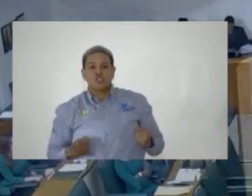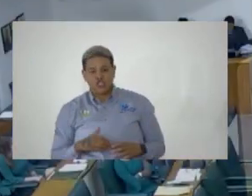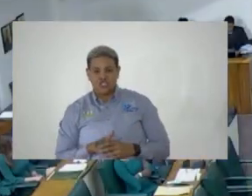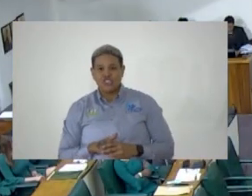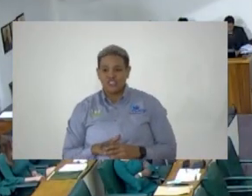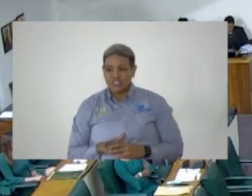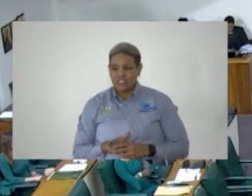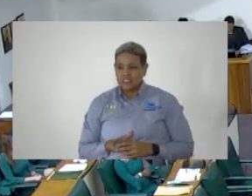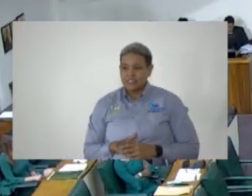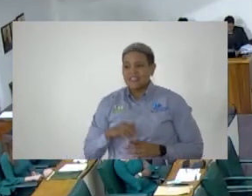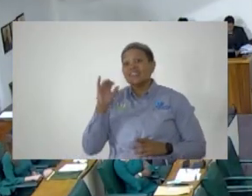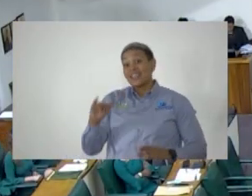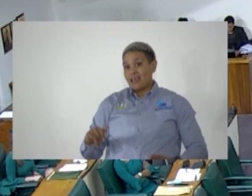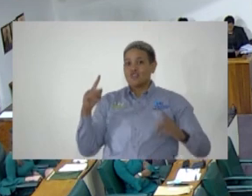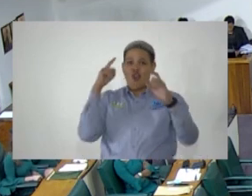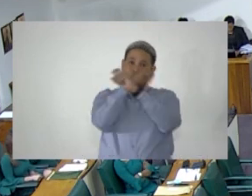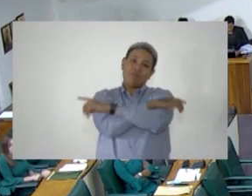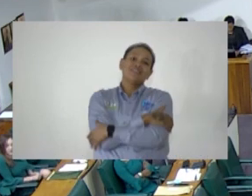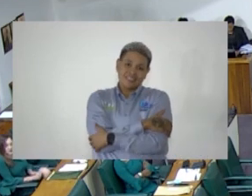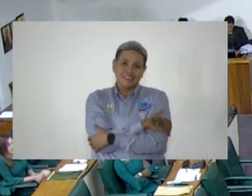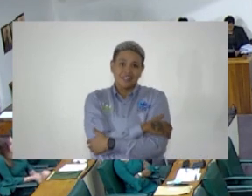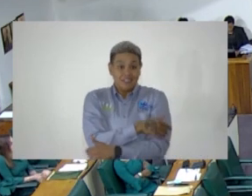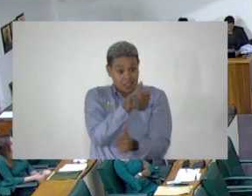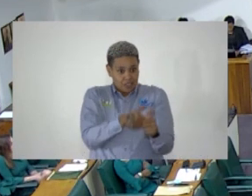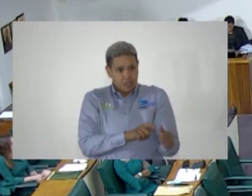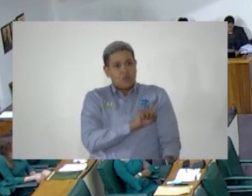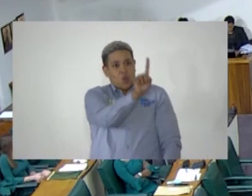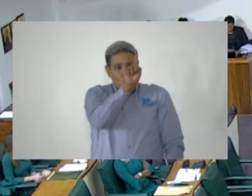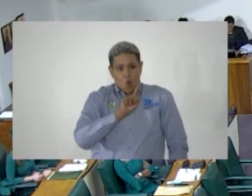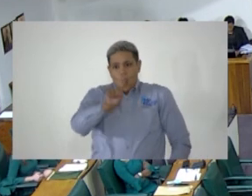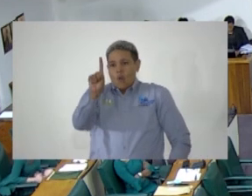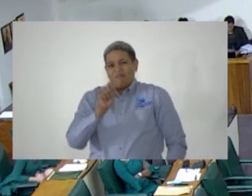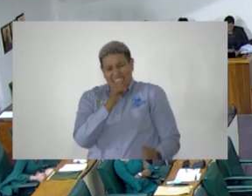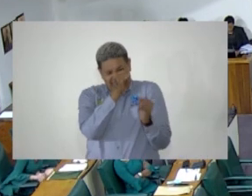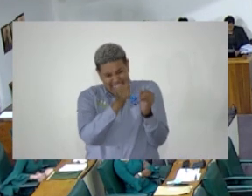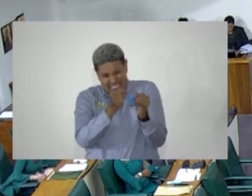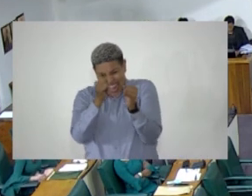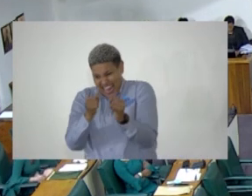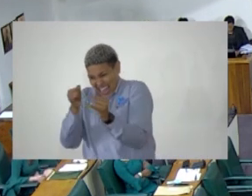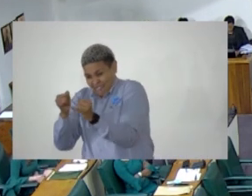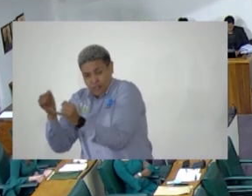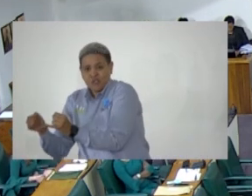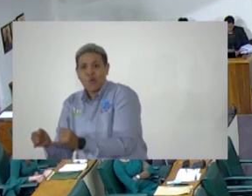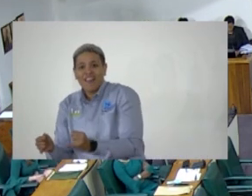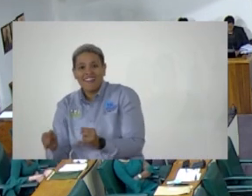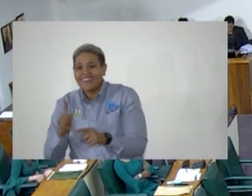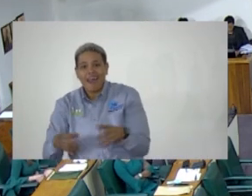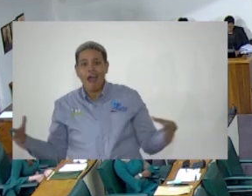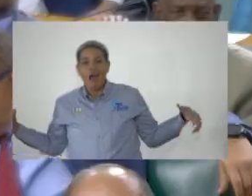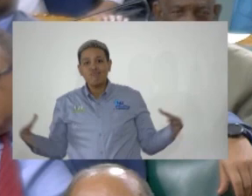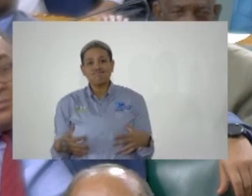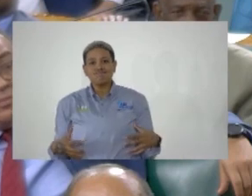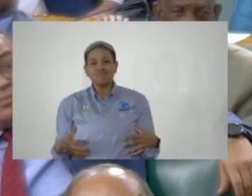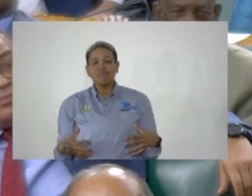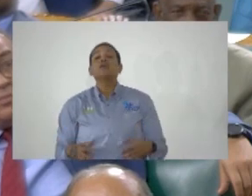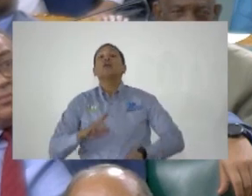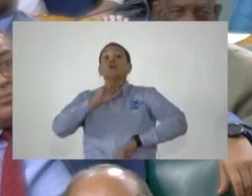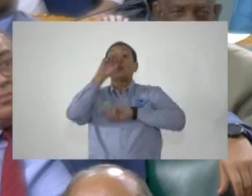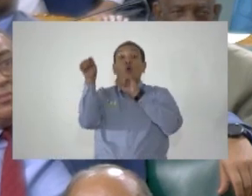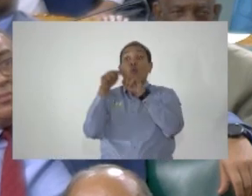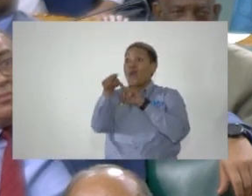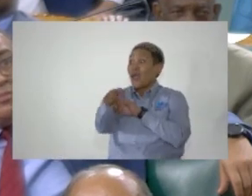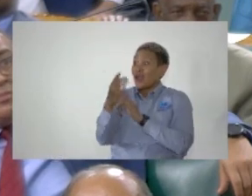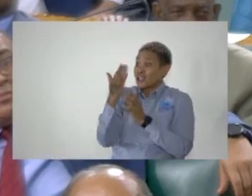This is the complexity that we're talking about. Now, Madam Speaker, when it came to certain